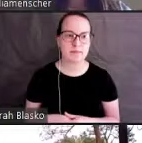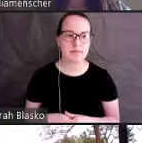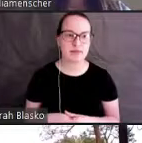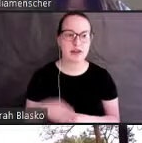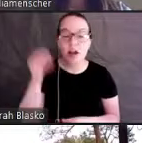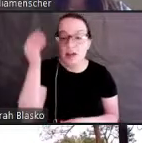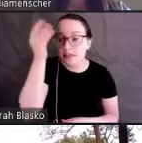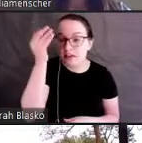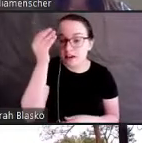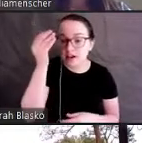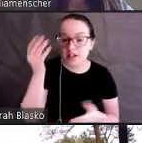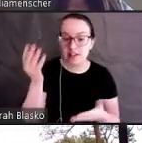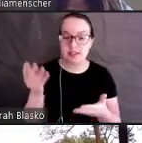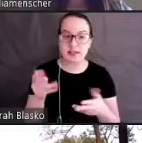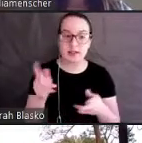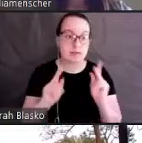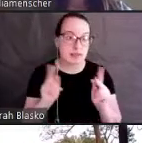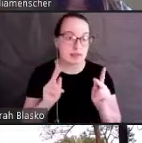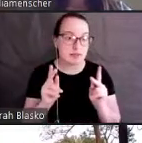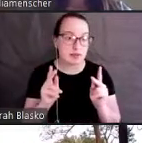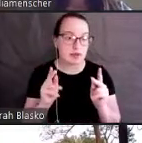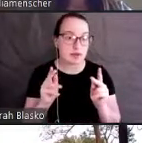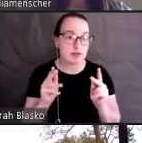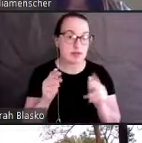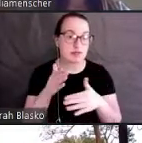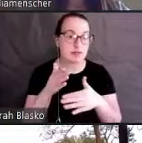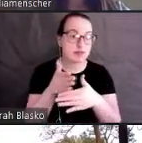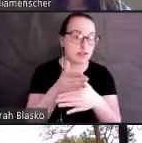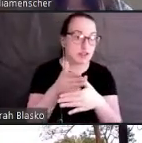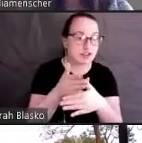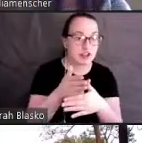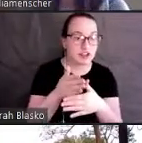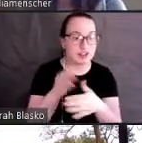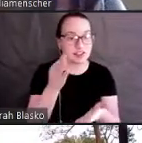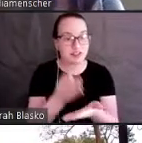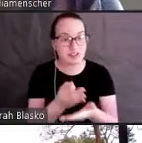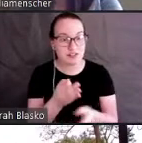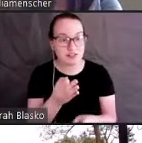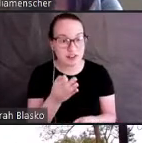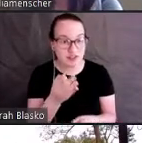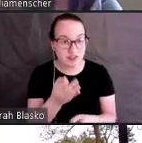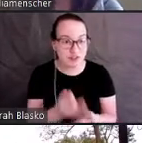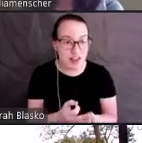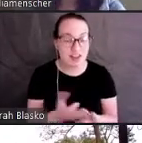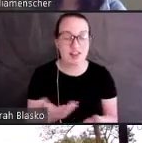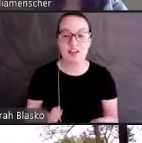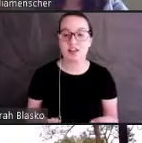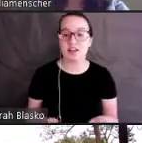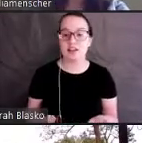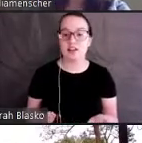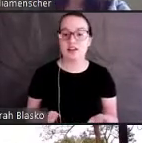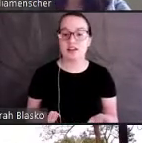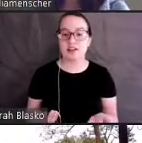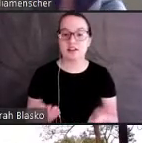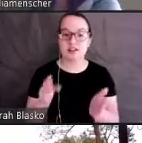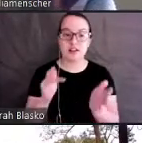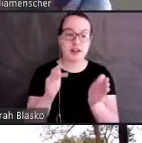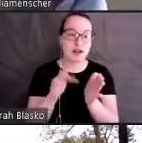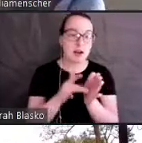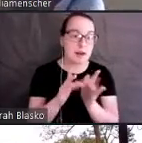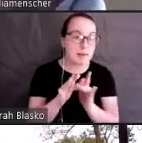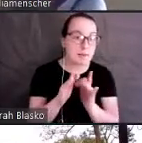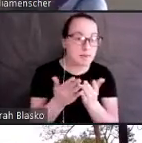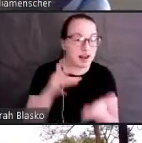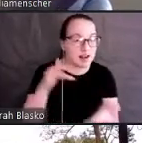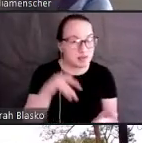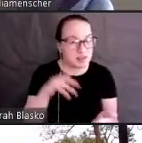having Bible studies, the church kind of being in each other's lives and